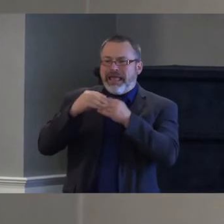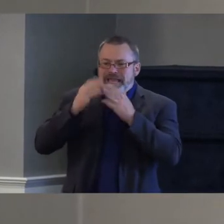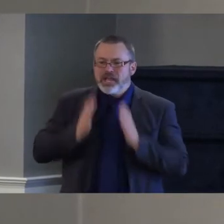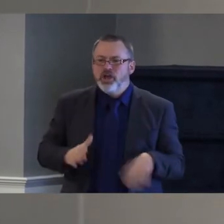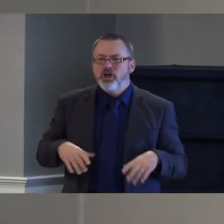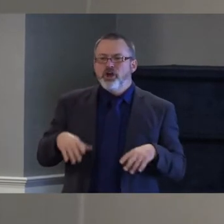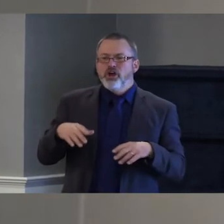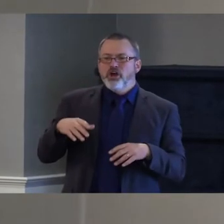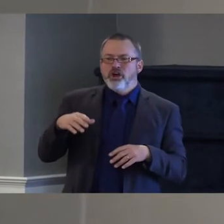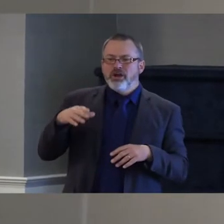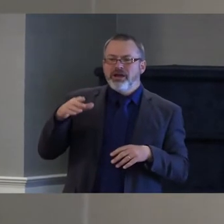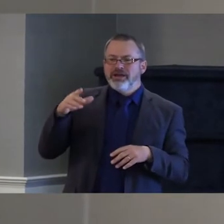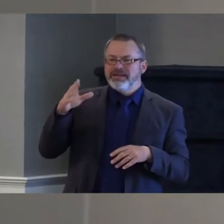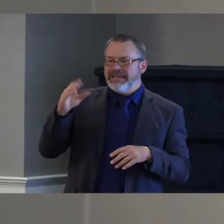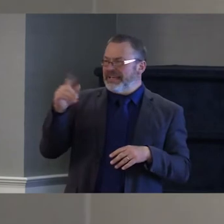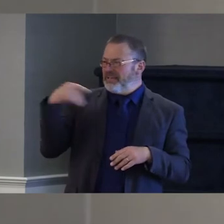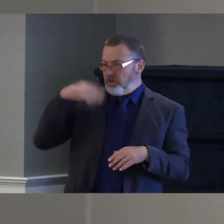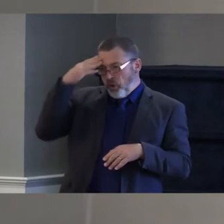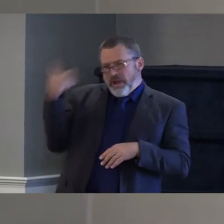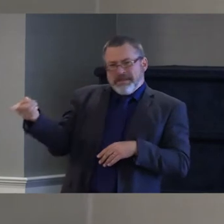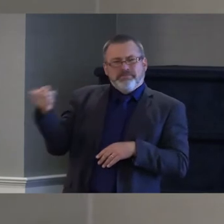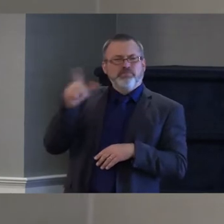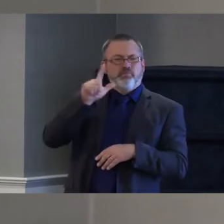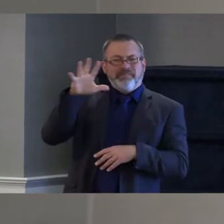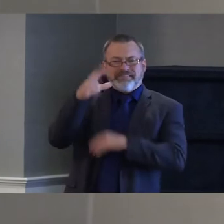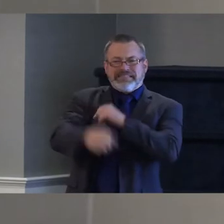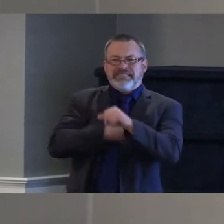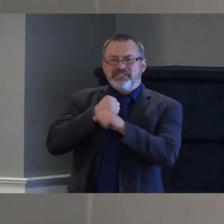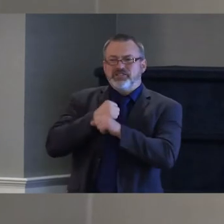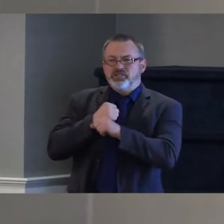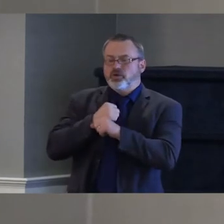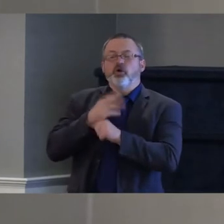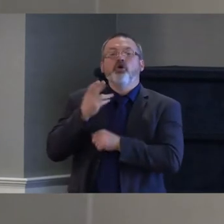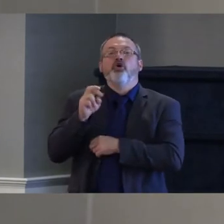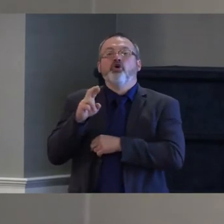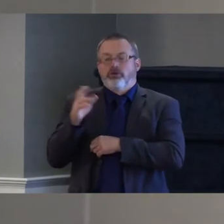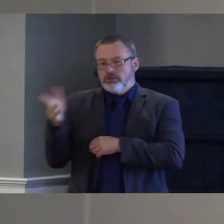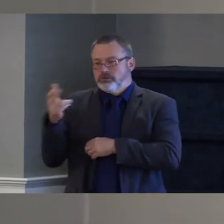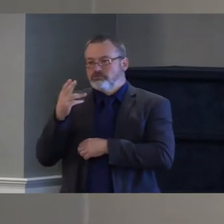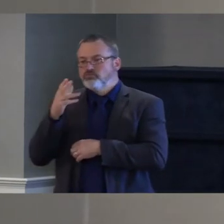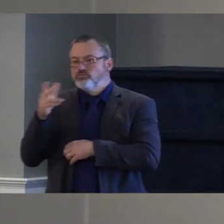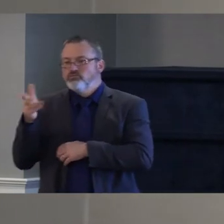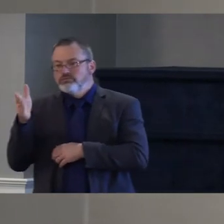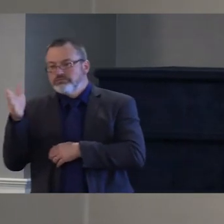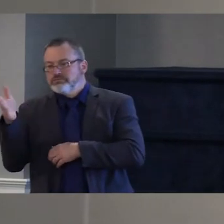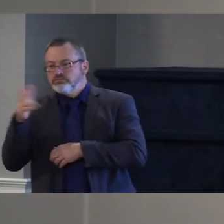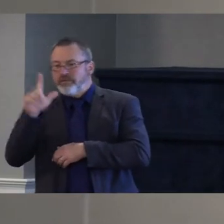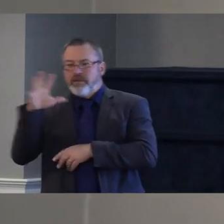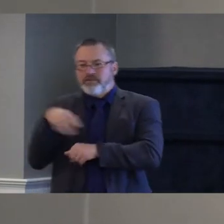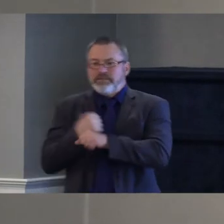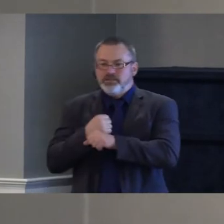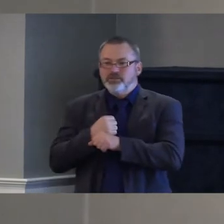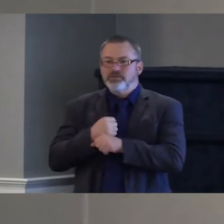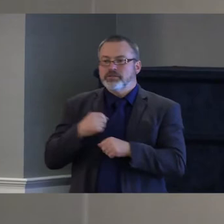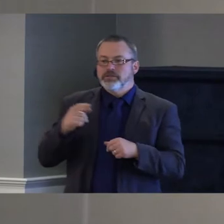25 years. And she's here today to present VCIL's Deborah Lisi Baker Youth Leader Awards. So please help me